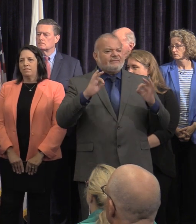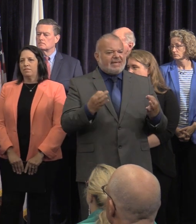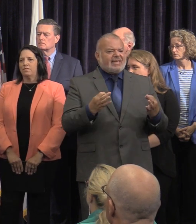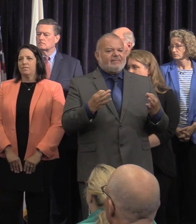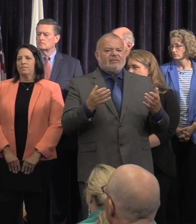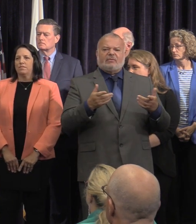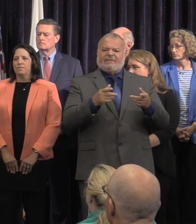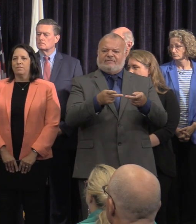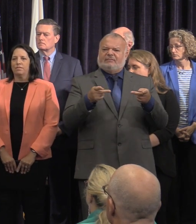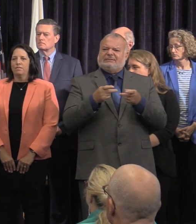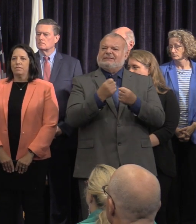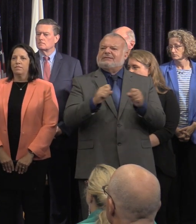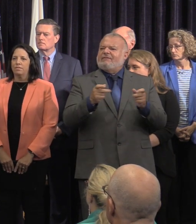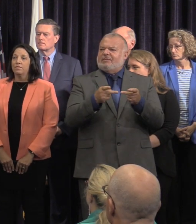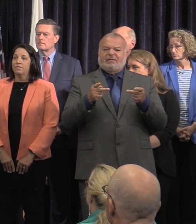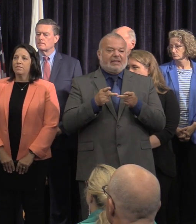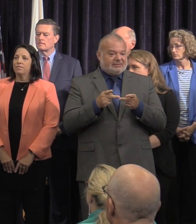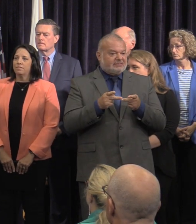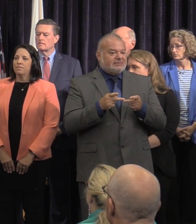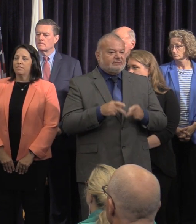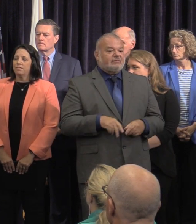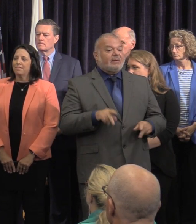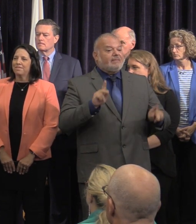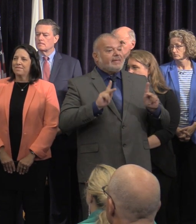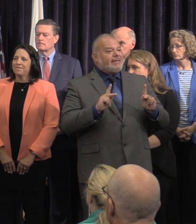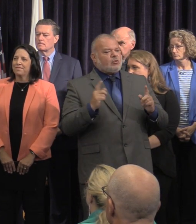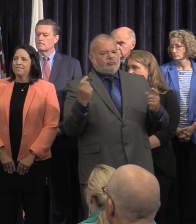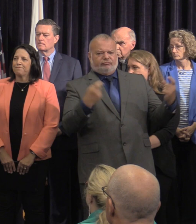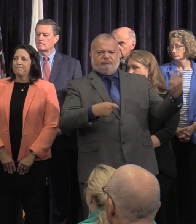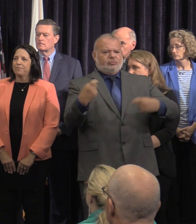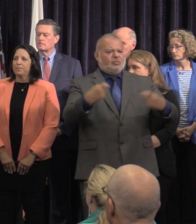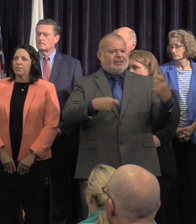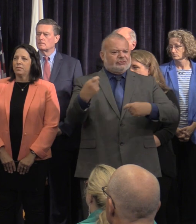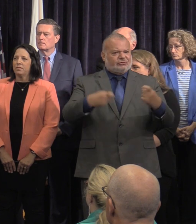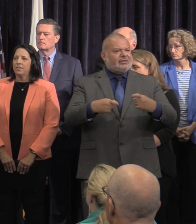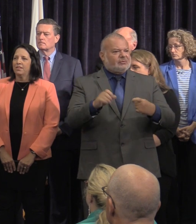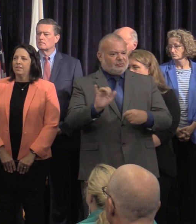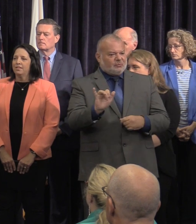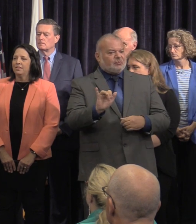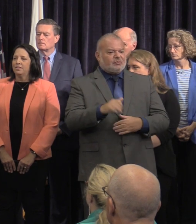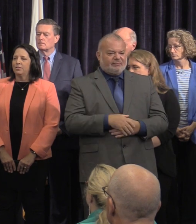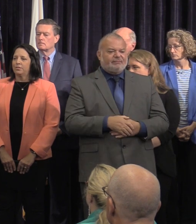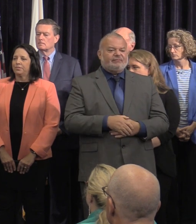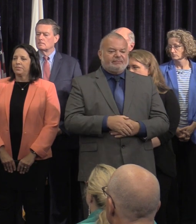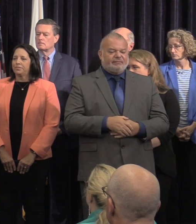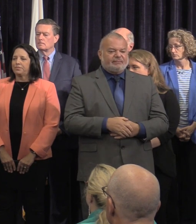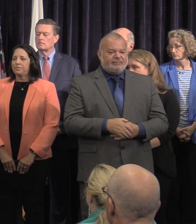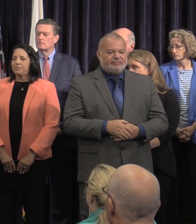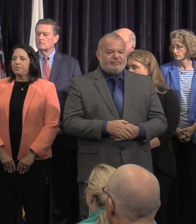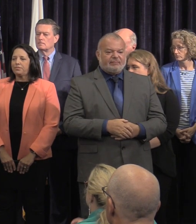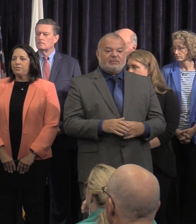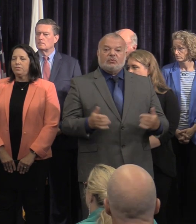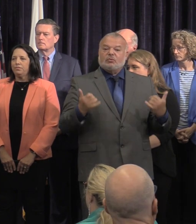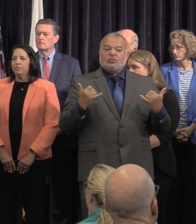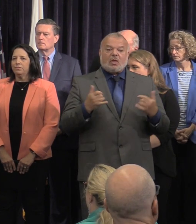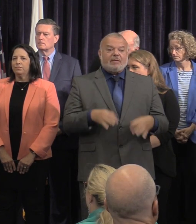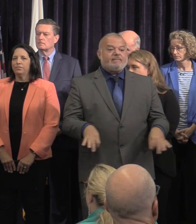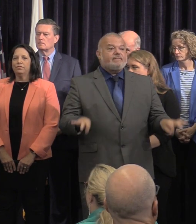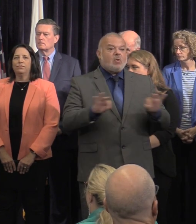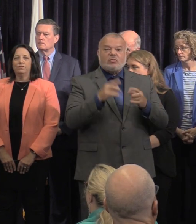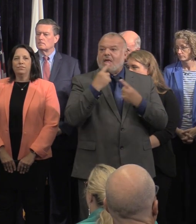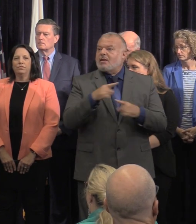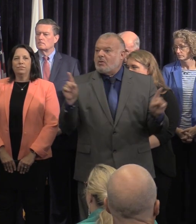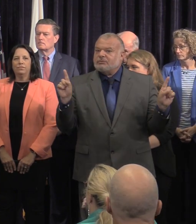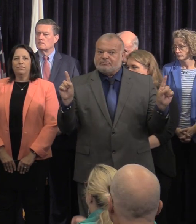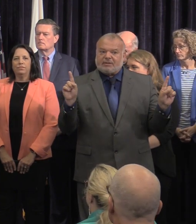the philanthropic community. We're here today together to make an important announcement. As of today,